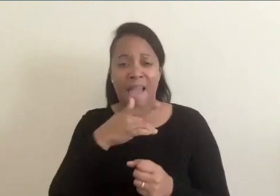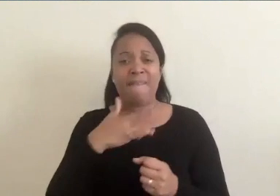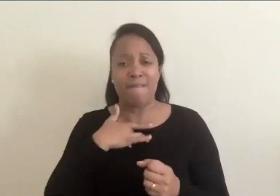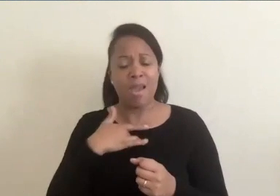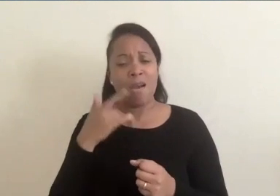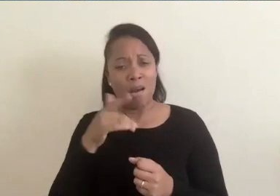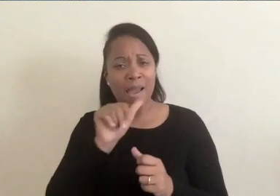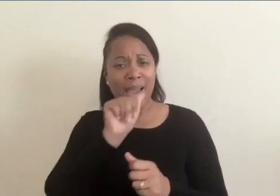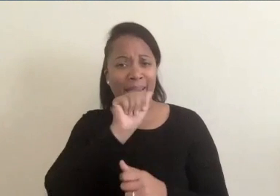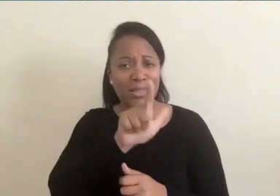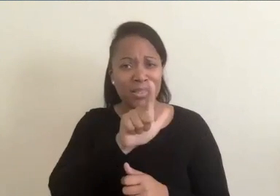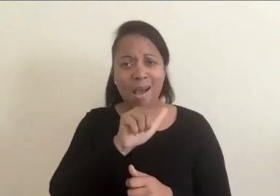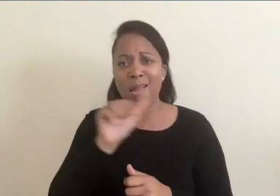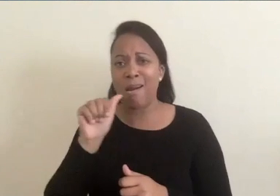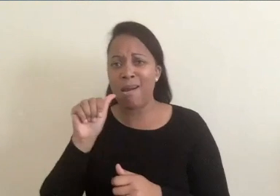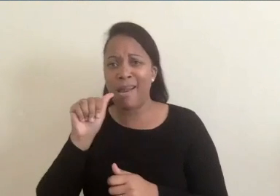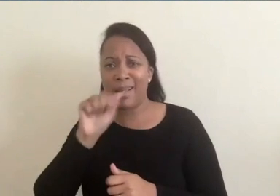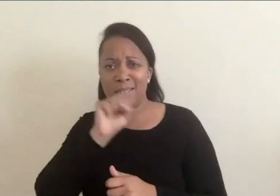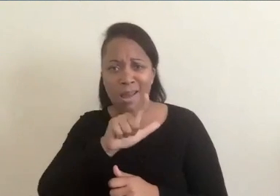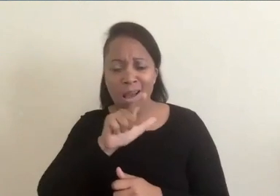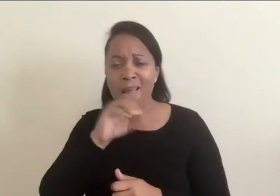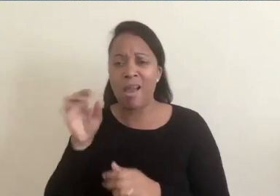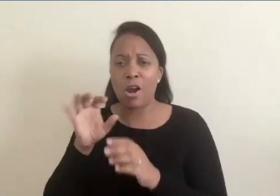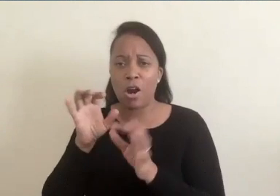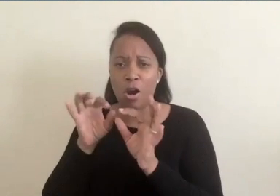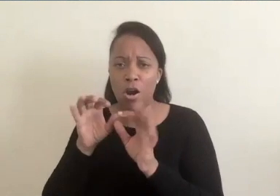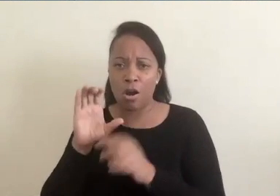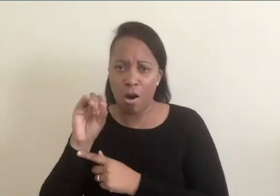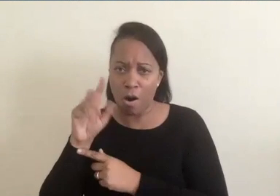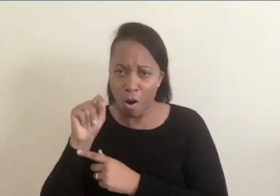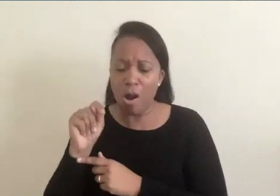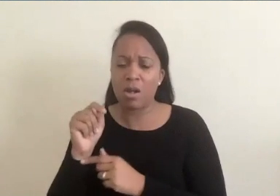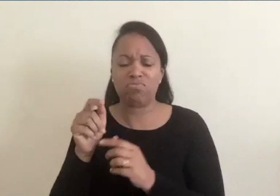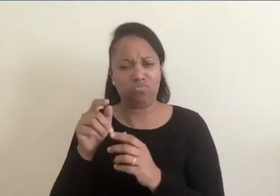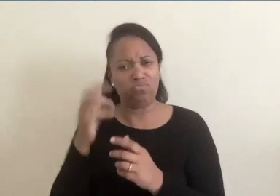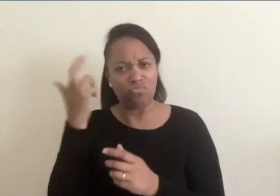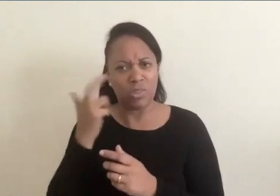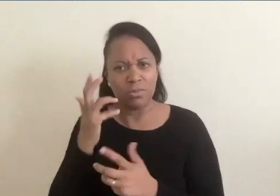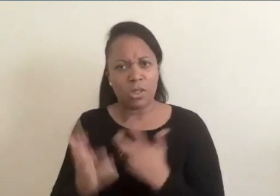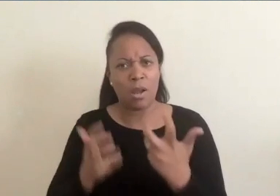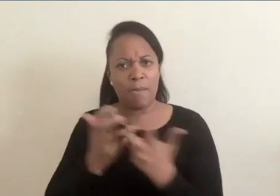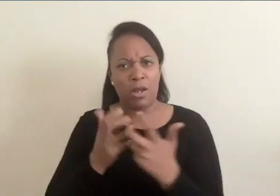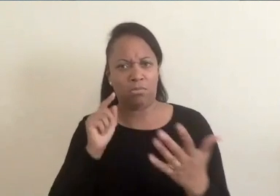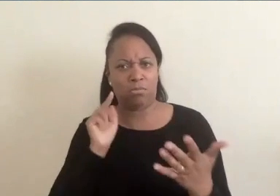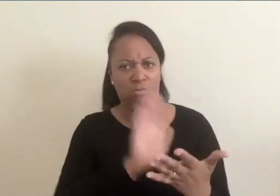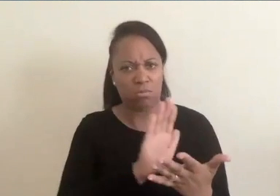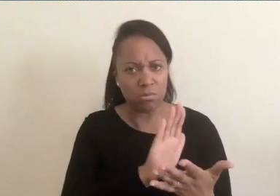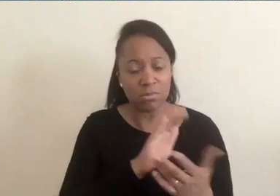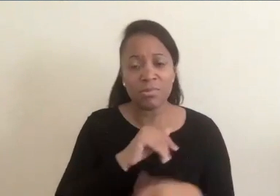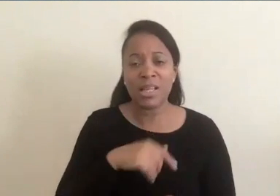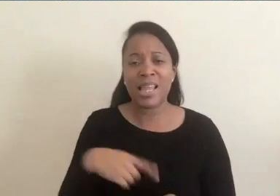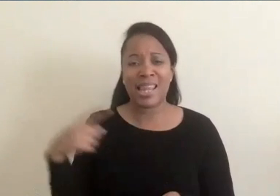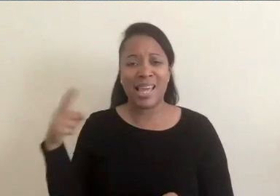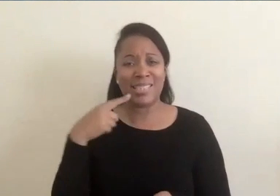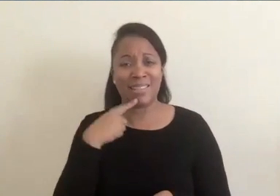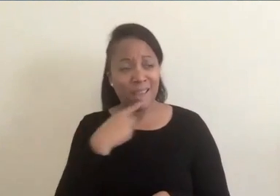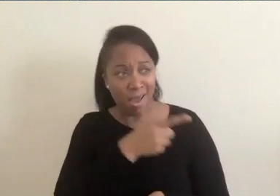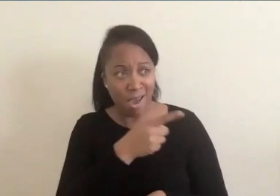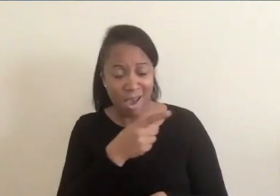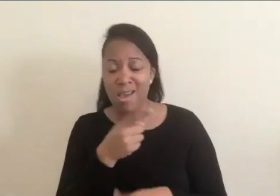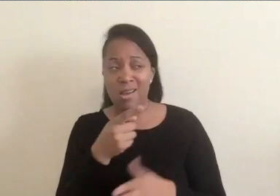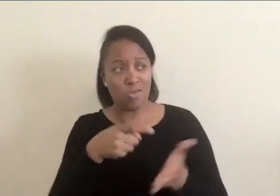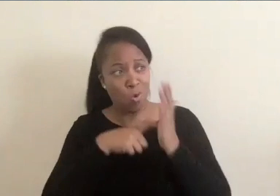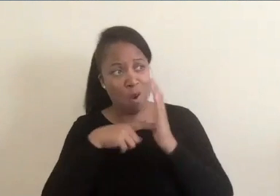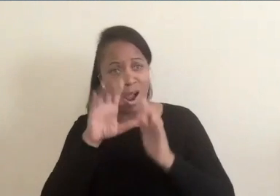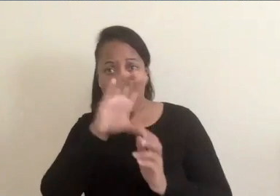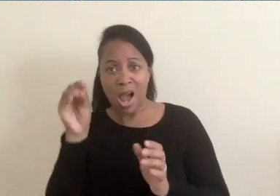were reasonable accommodations. And they also determined that requiring the company to